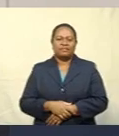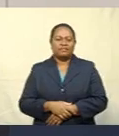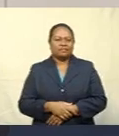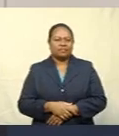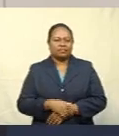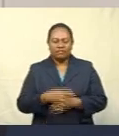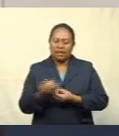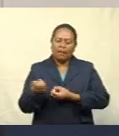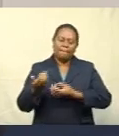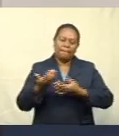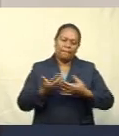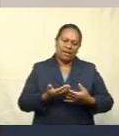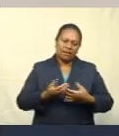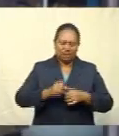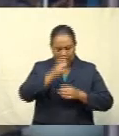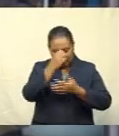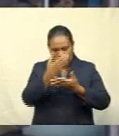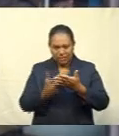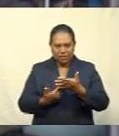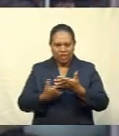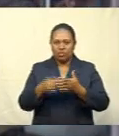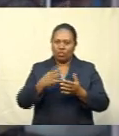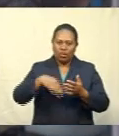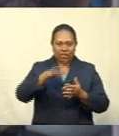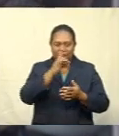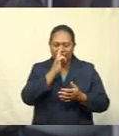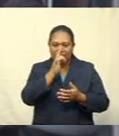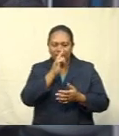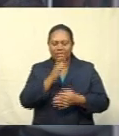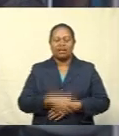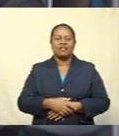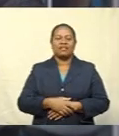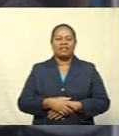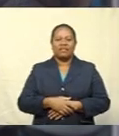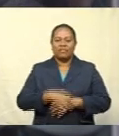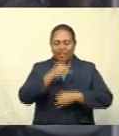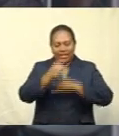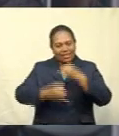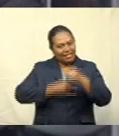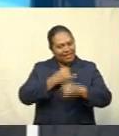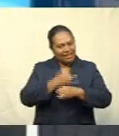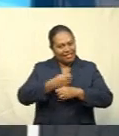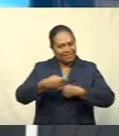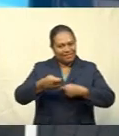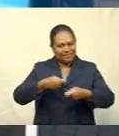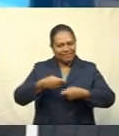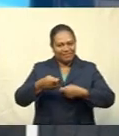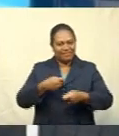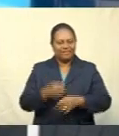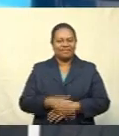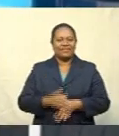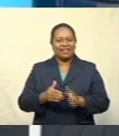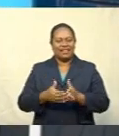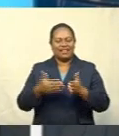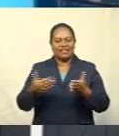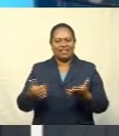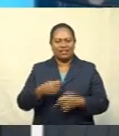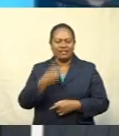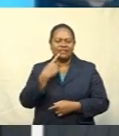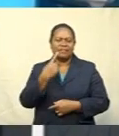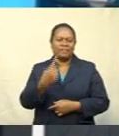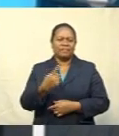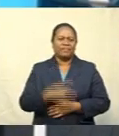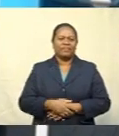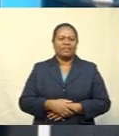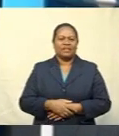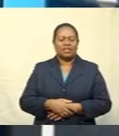bring a wealth of experience across customer segments, products and international markets. He will take over from outgoing country head Saad Minam,